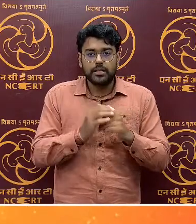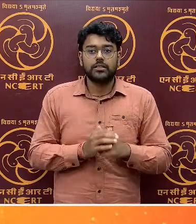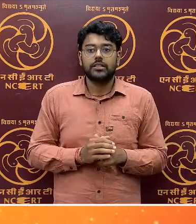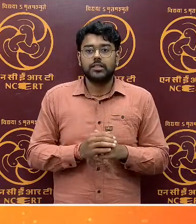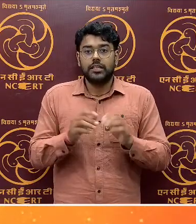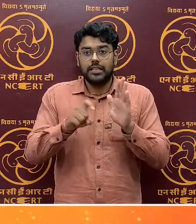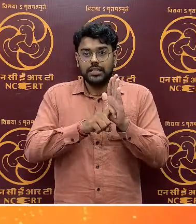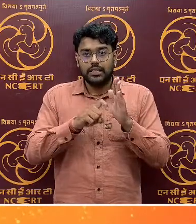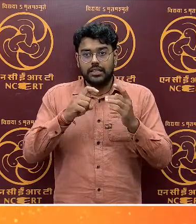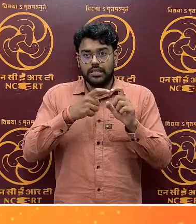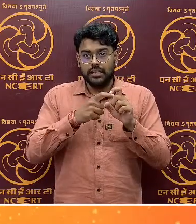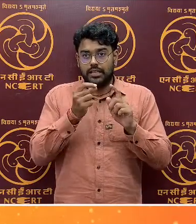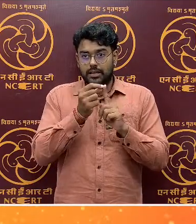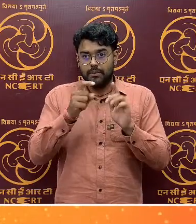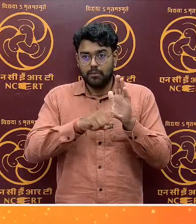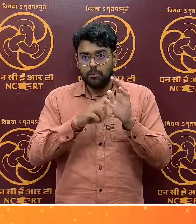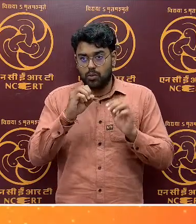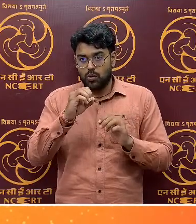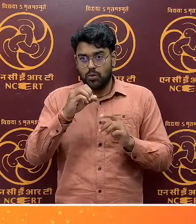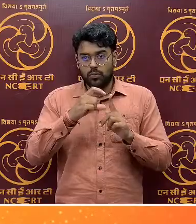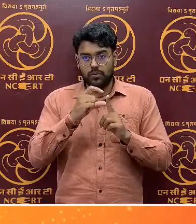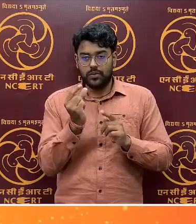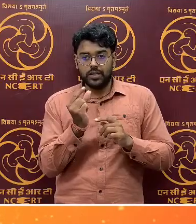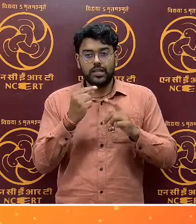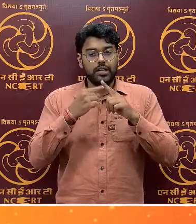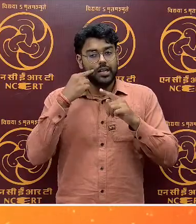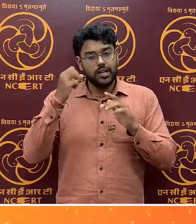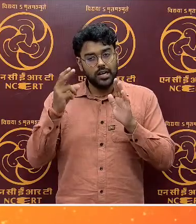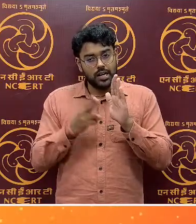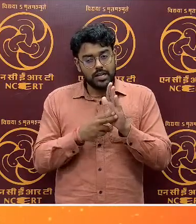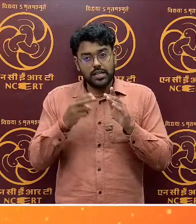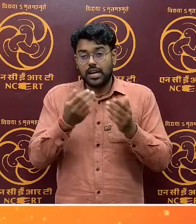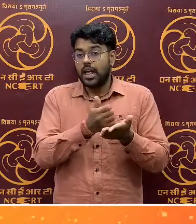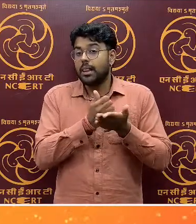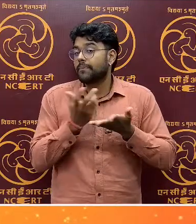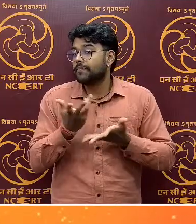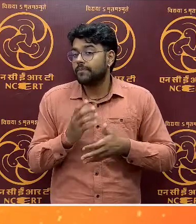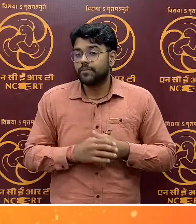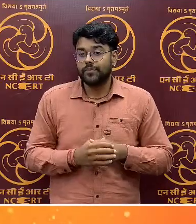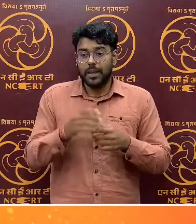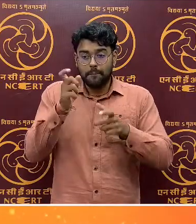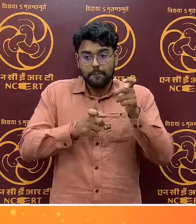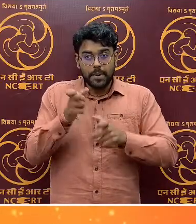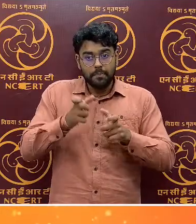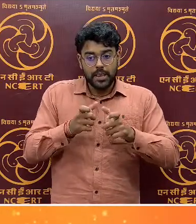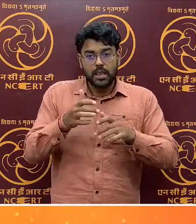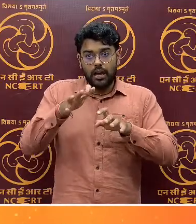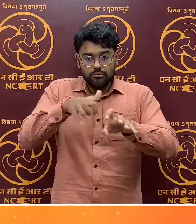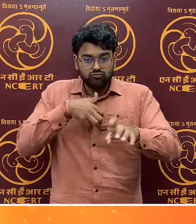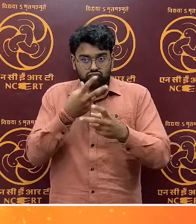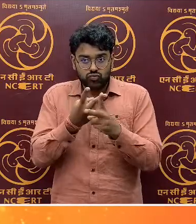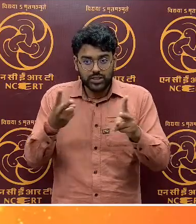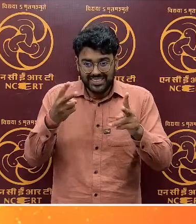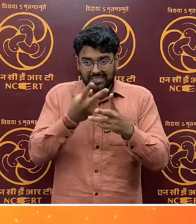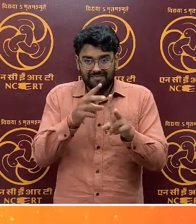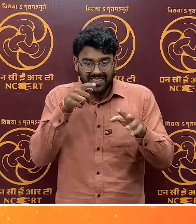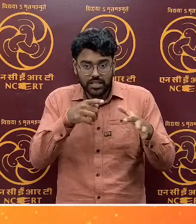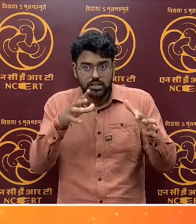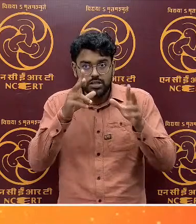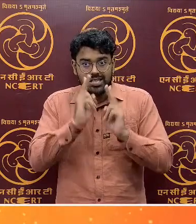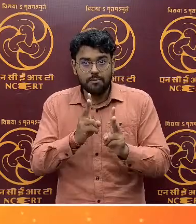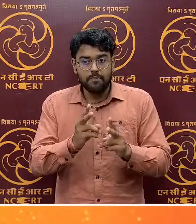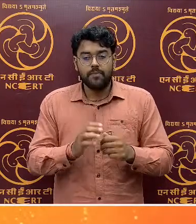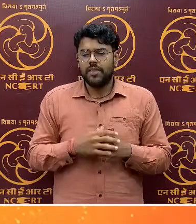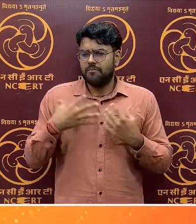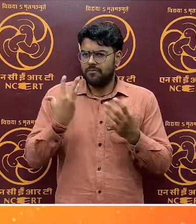is helping for creating a stable population within the ecosystem, right? We have